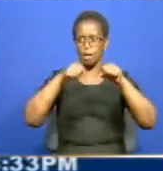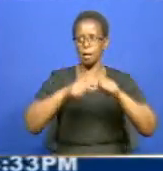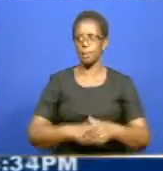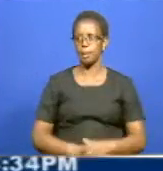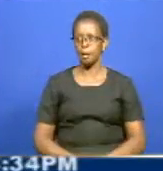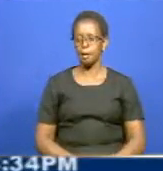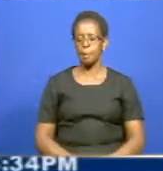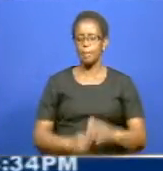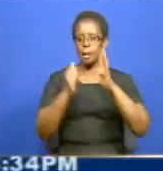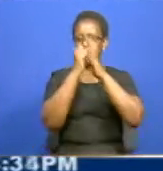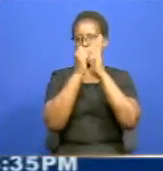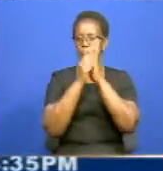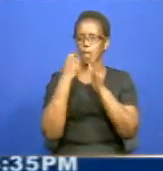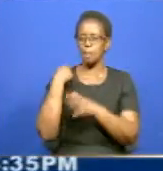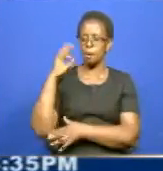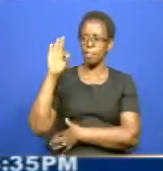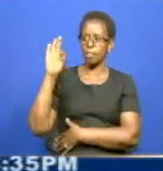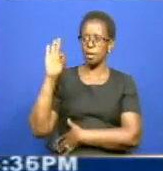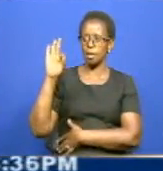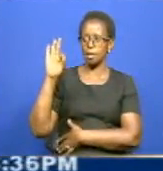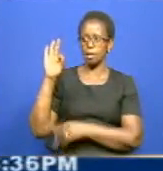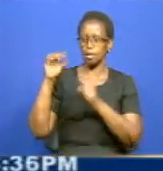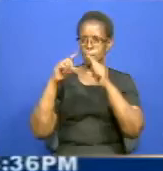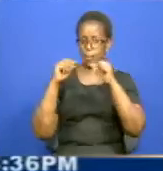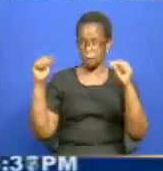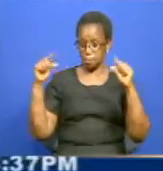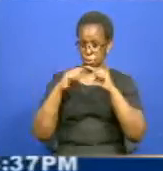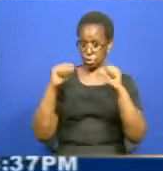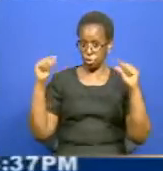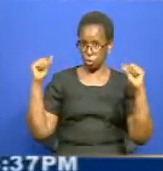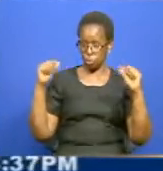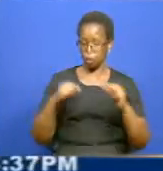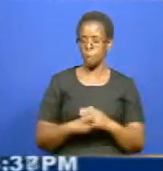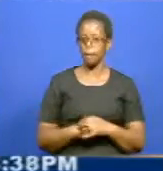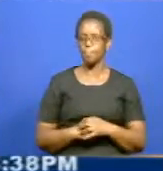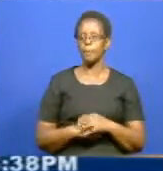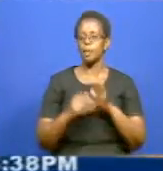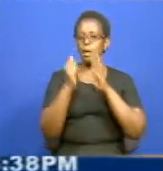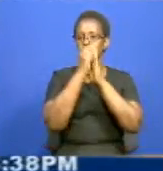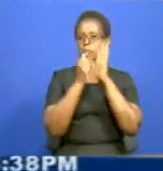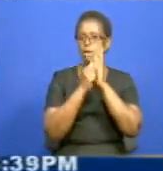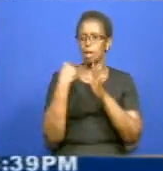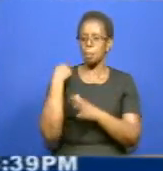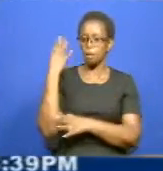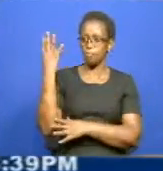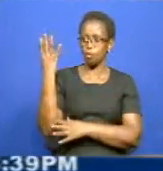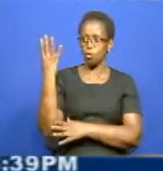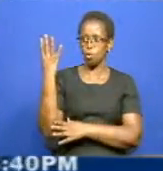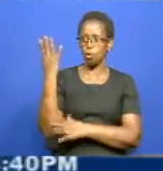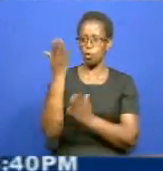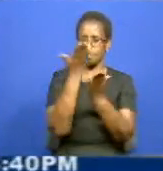Order number 3, messages. Order number 4, petitions.